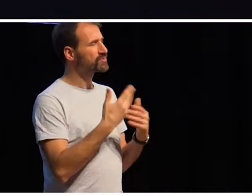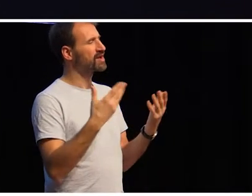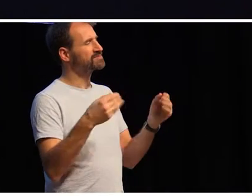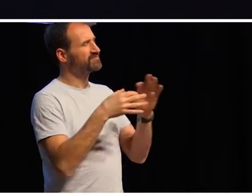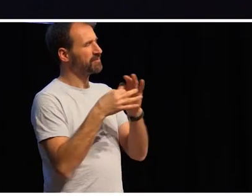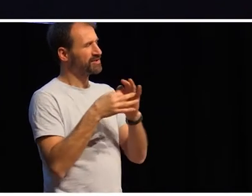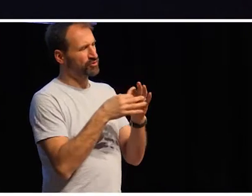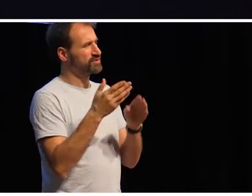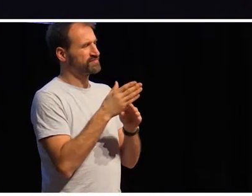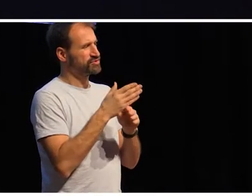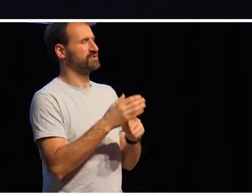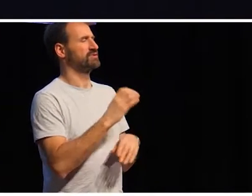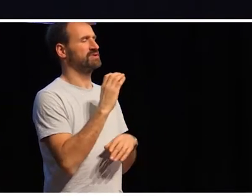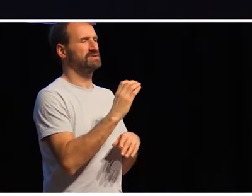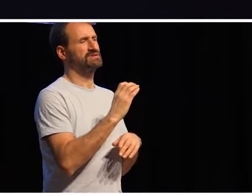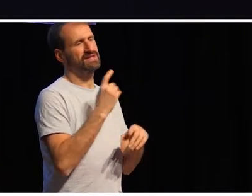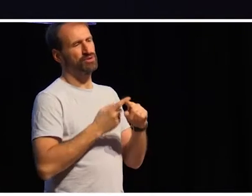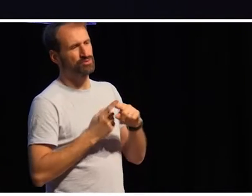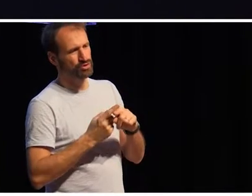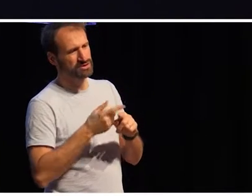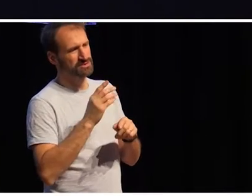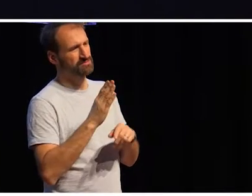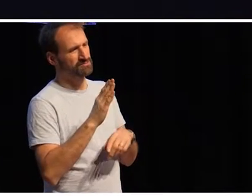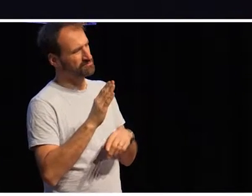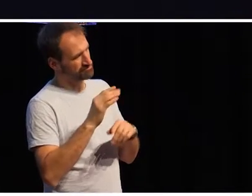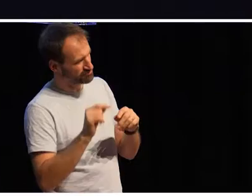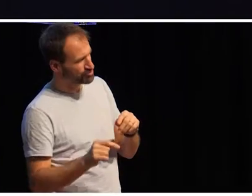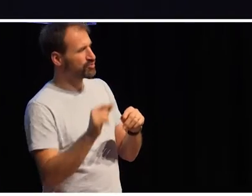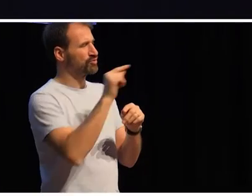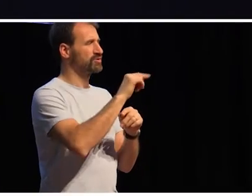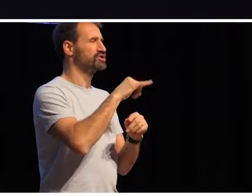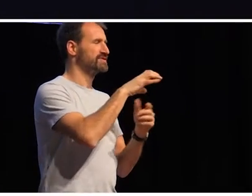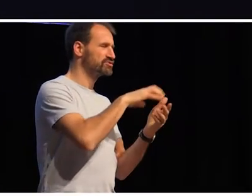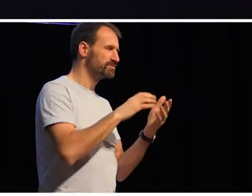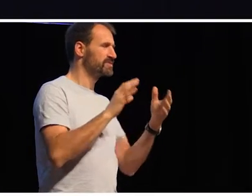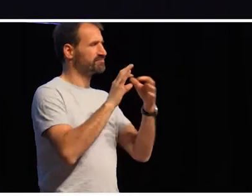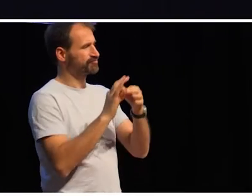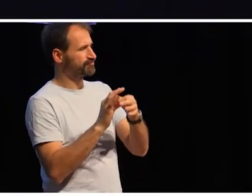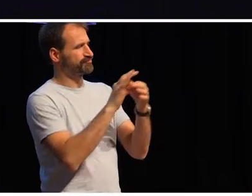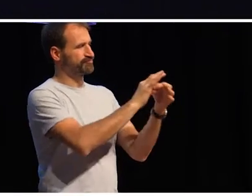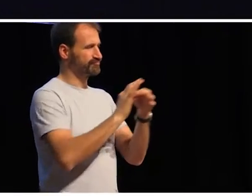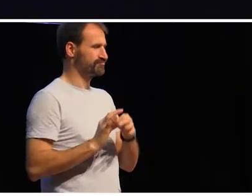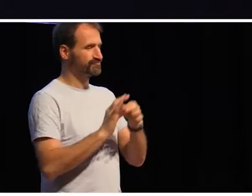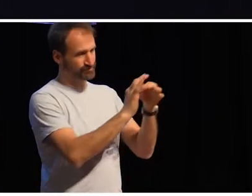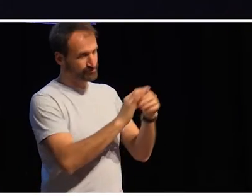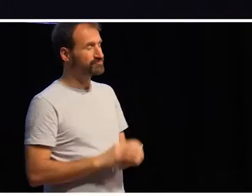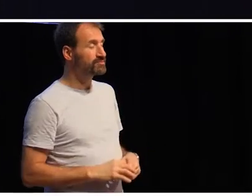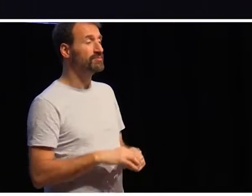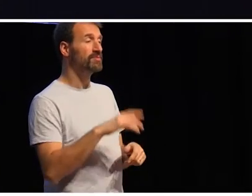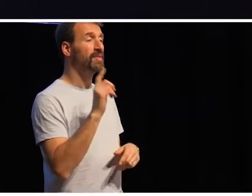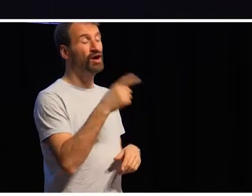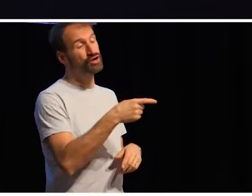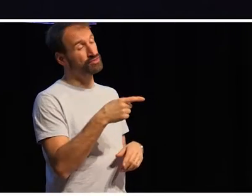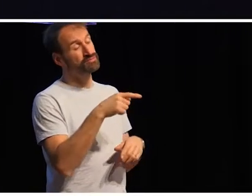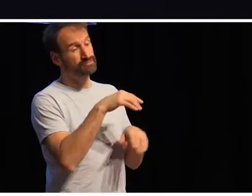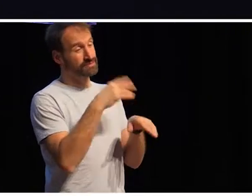and the C++ for it that I'm going to talk about soon. And up, basically, what you see below the platform, it's actually a very